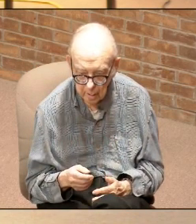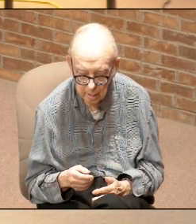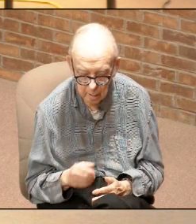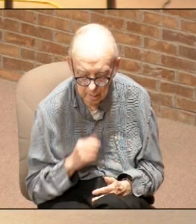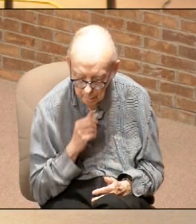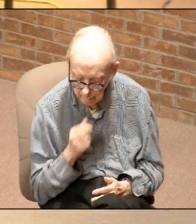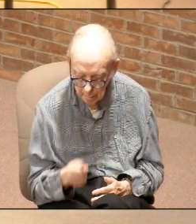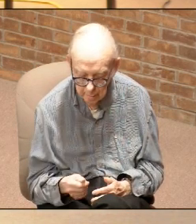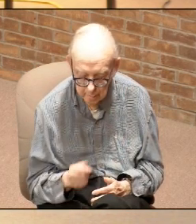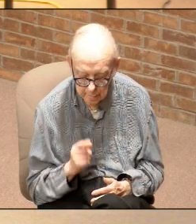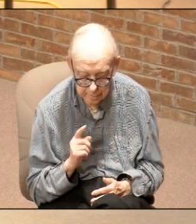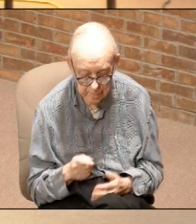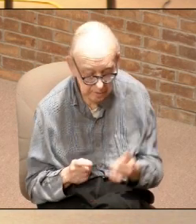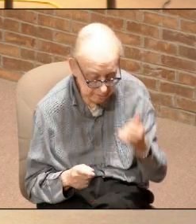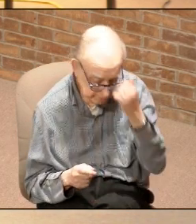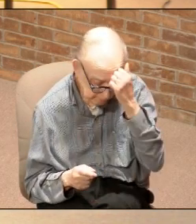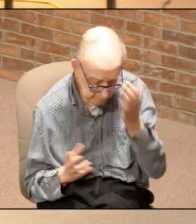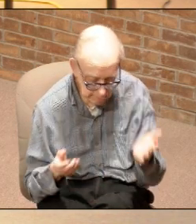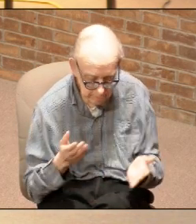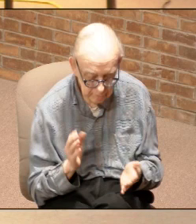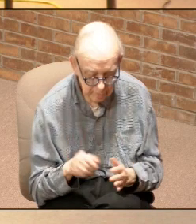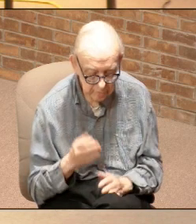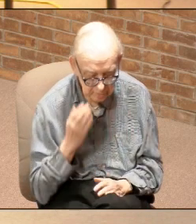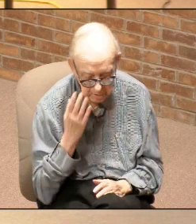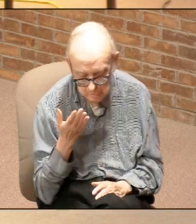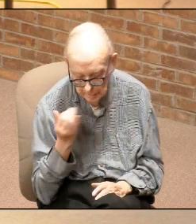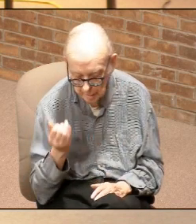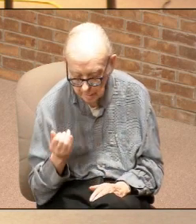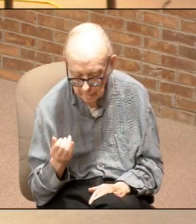they're not going to say you're stupid you should know better